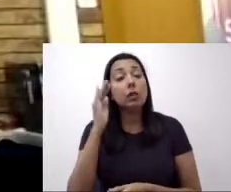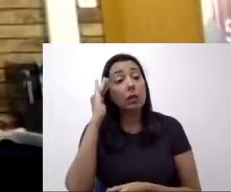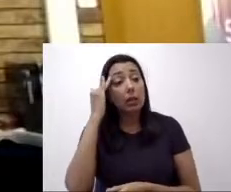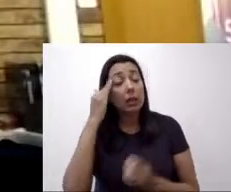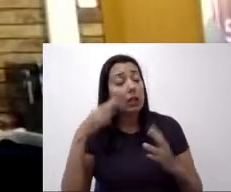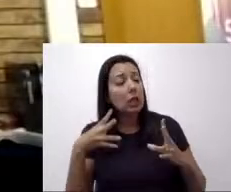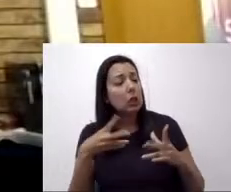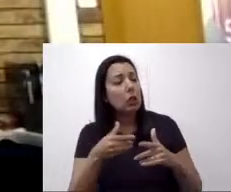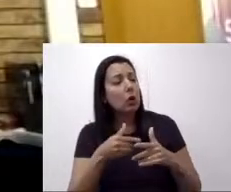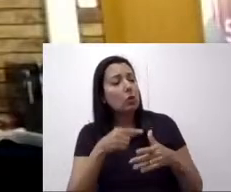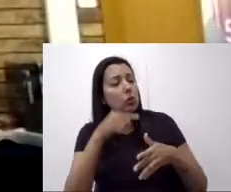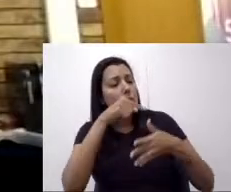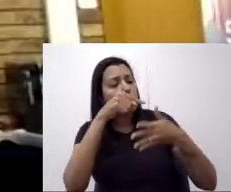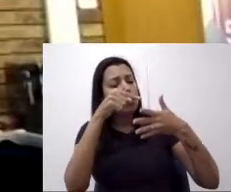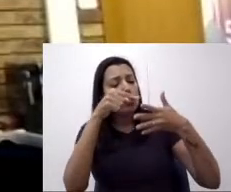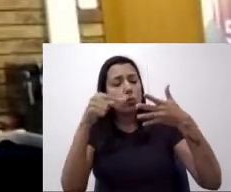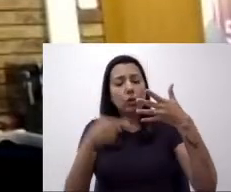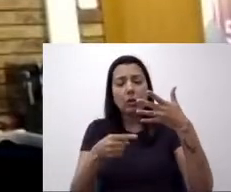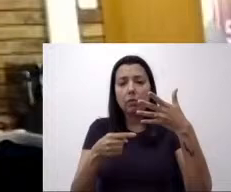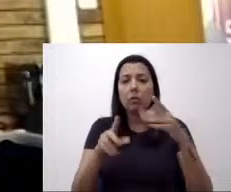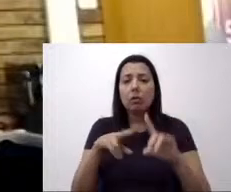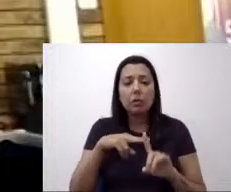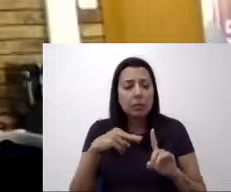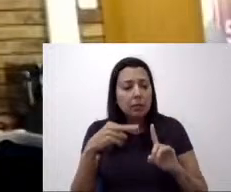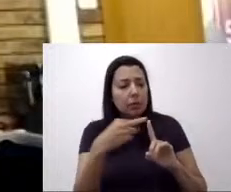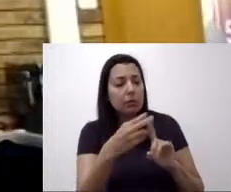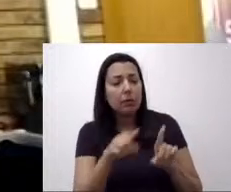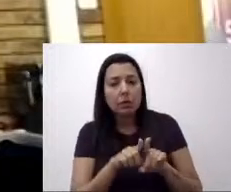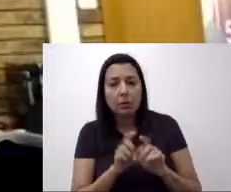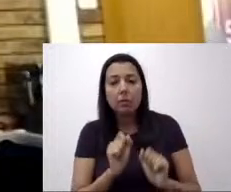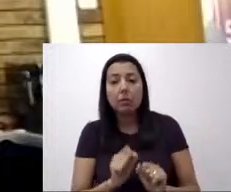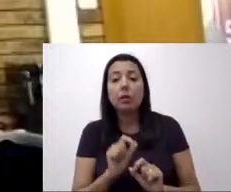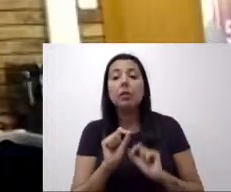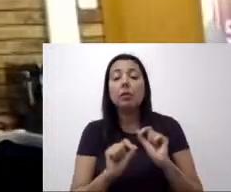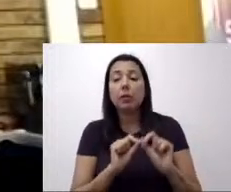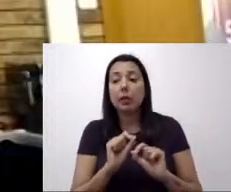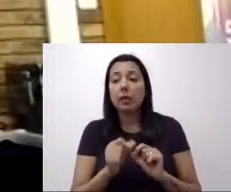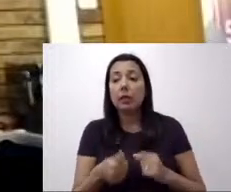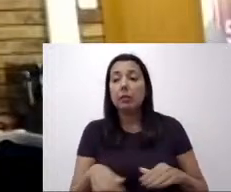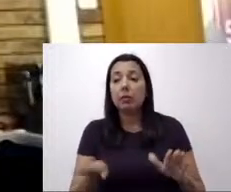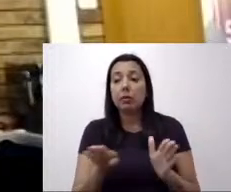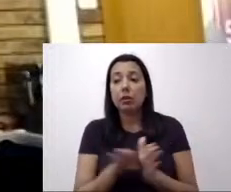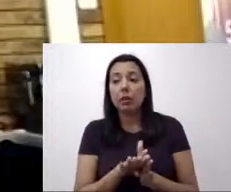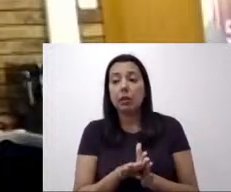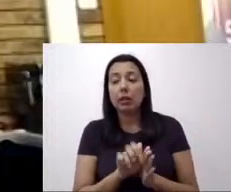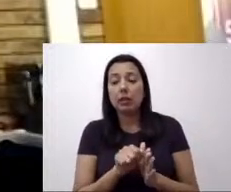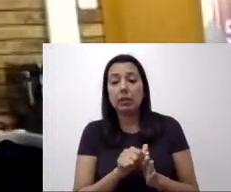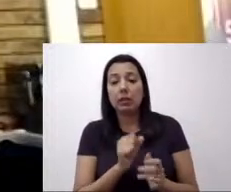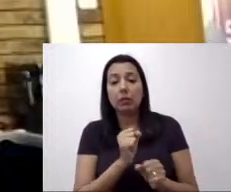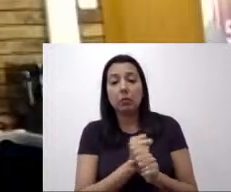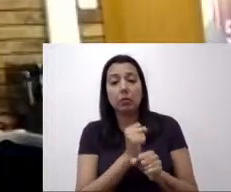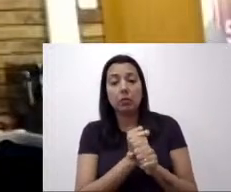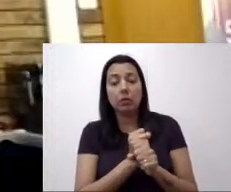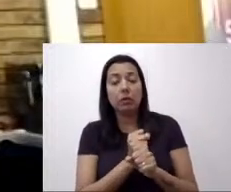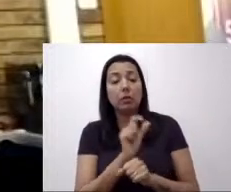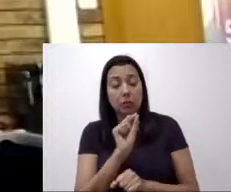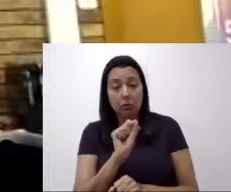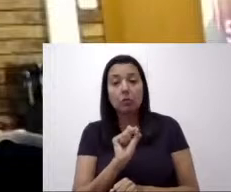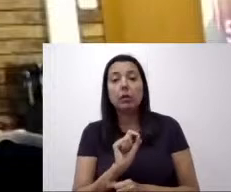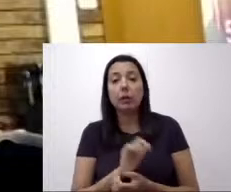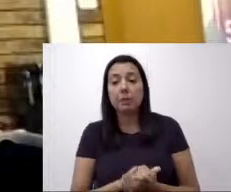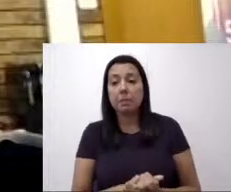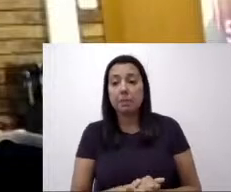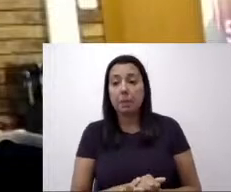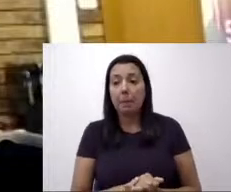the perspective of actors to arrive to reconstitute, because it's a reconstitution of what's